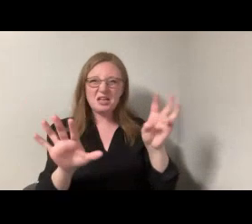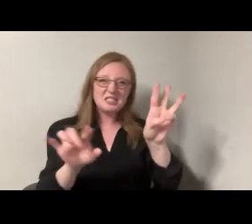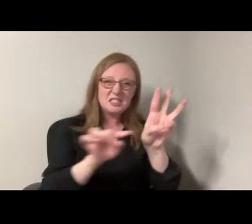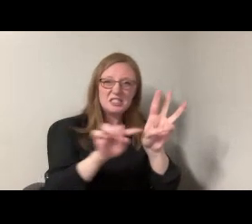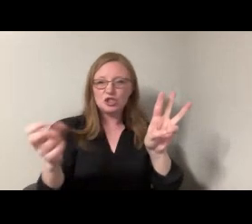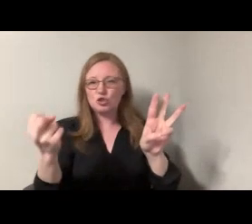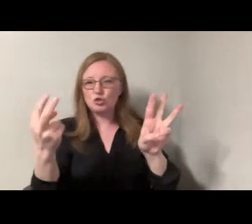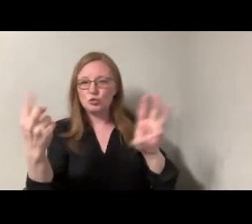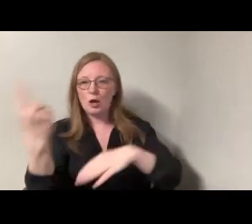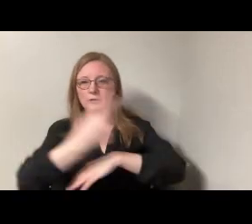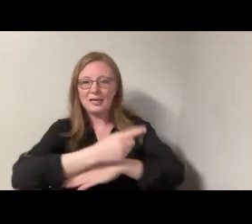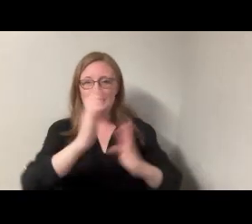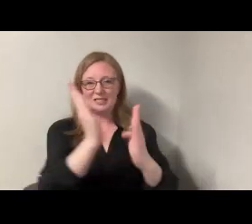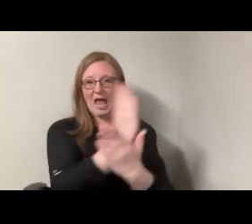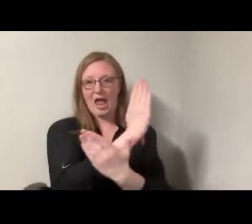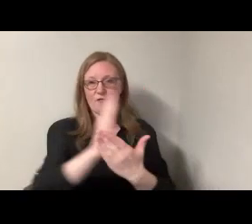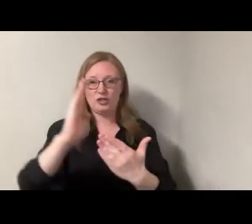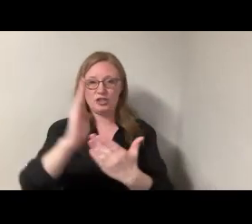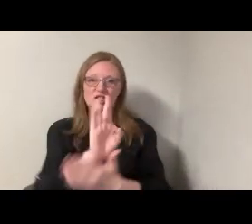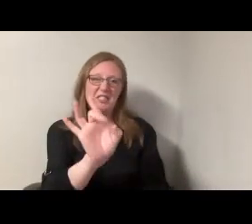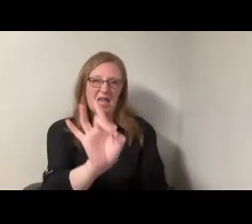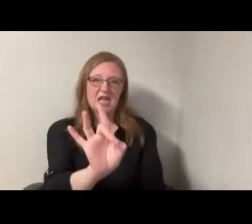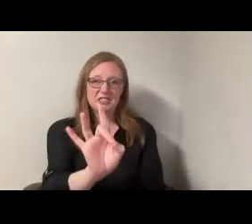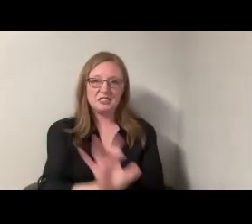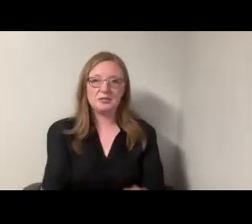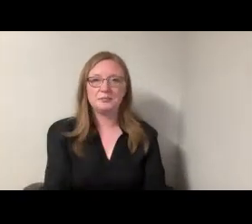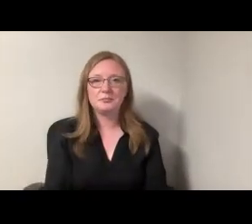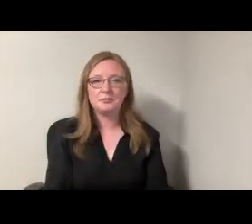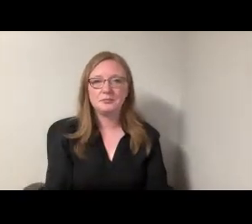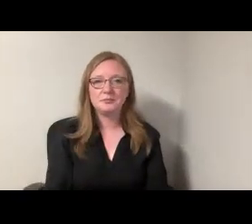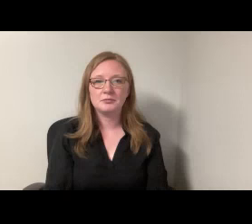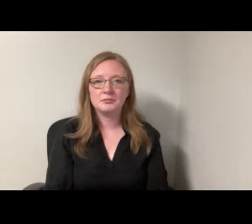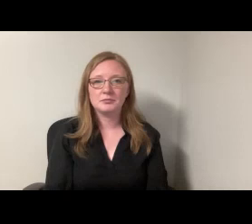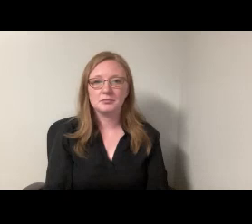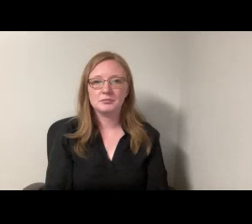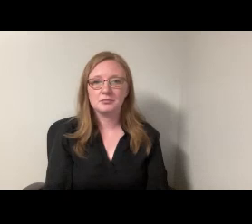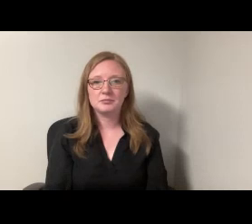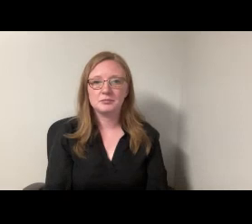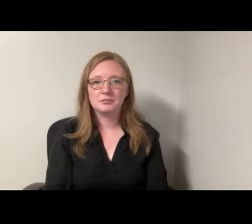average around 8 days. So